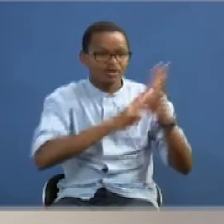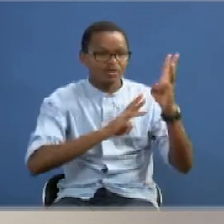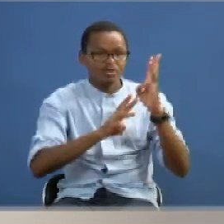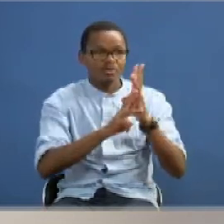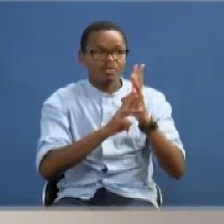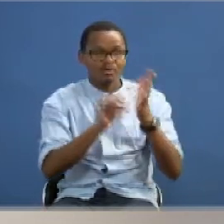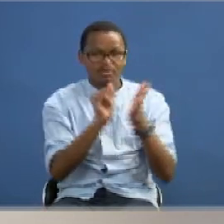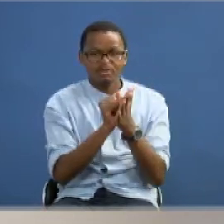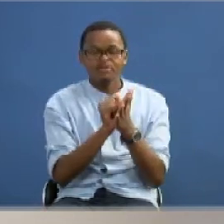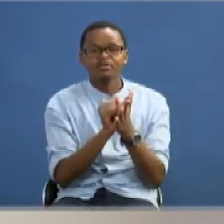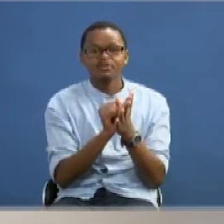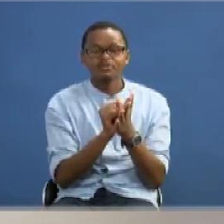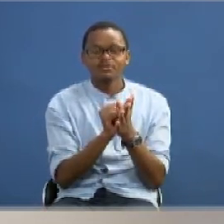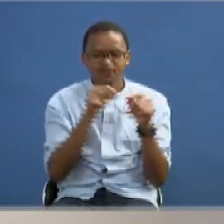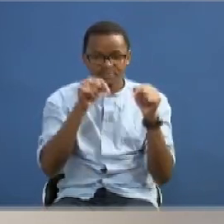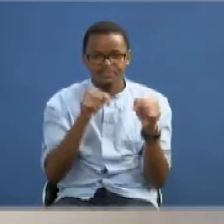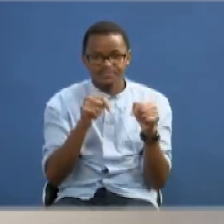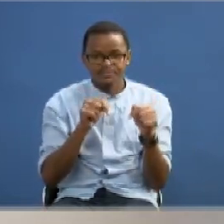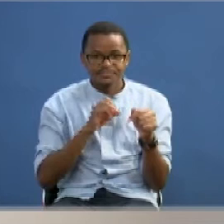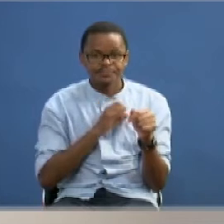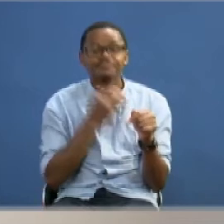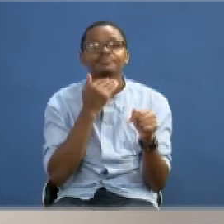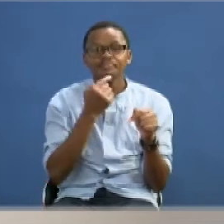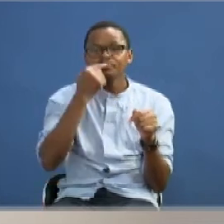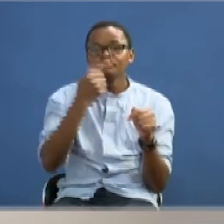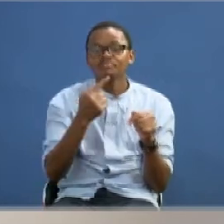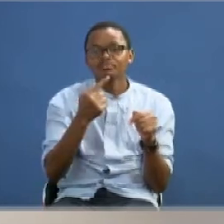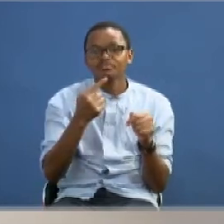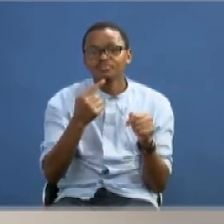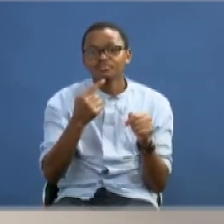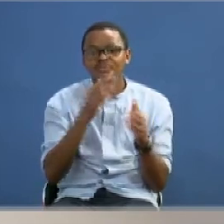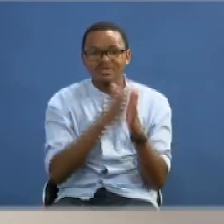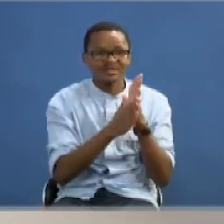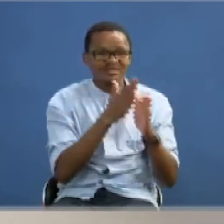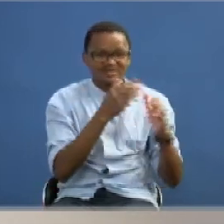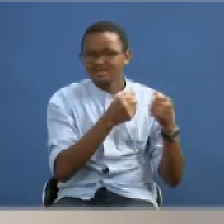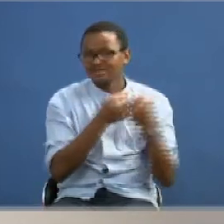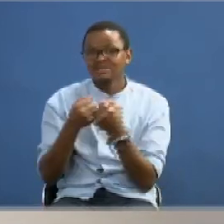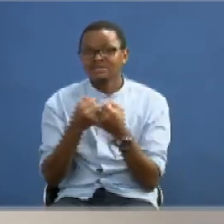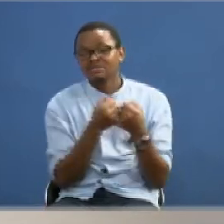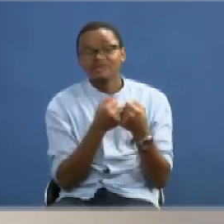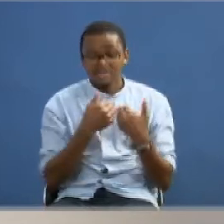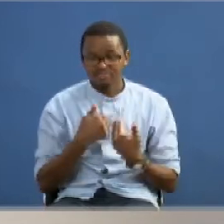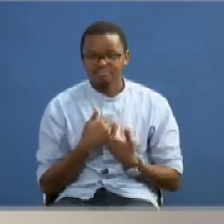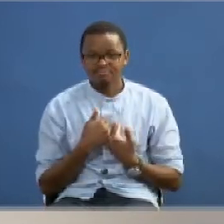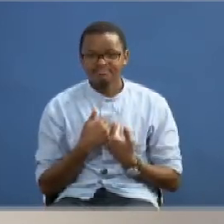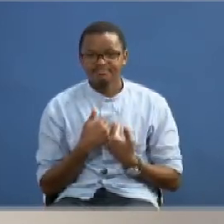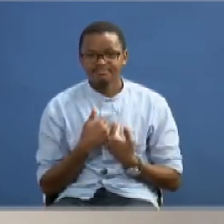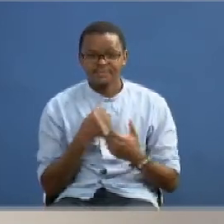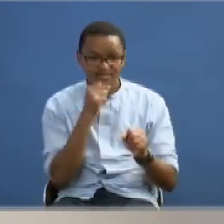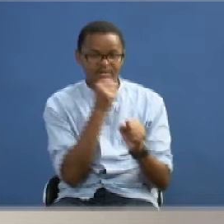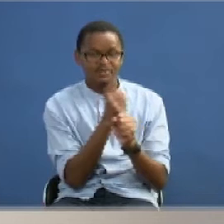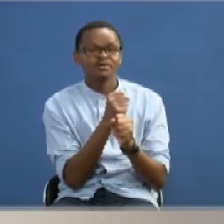the state that is in today. So I want to say, despite the challenges that there have been, we have been